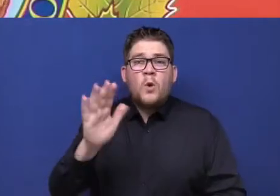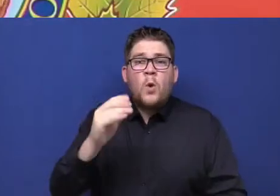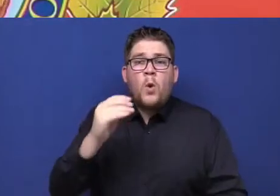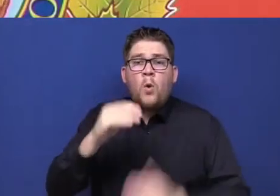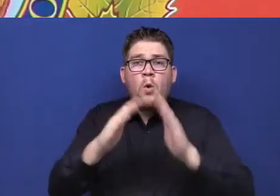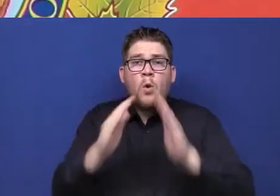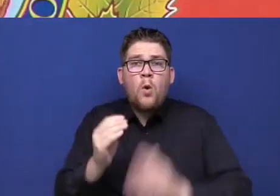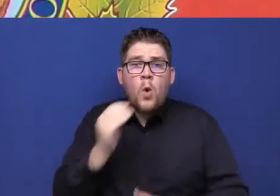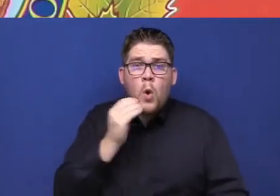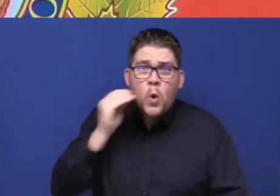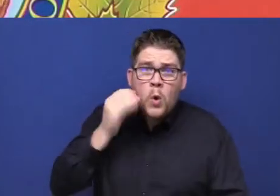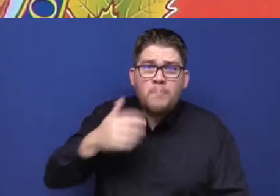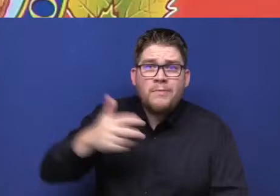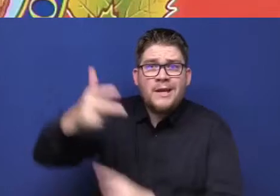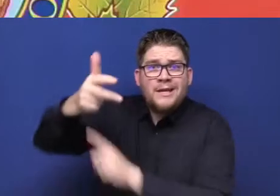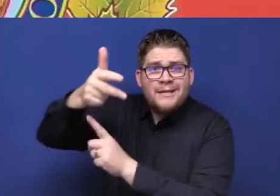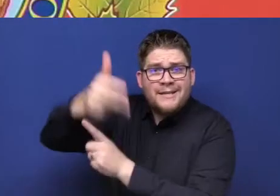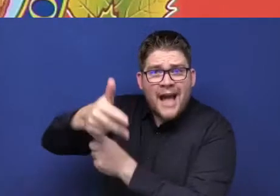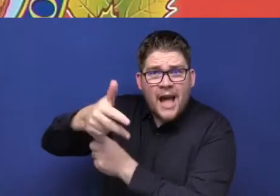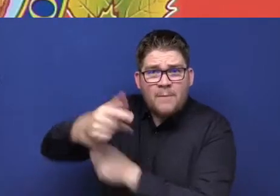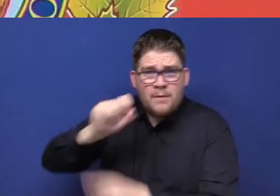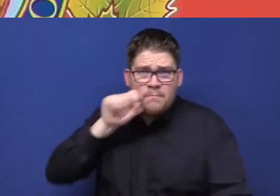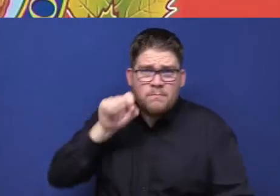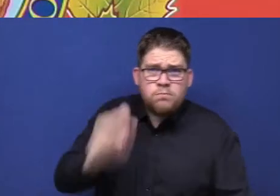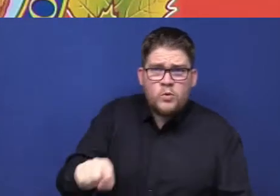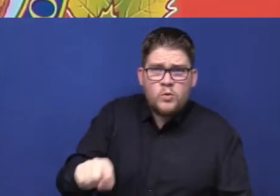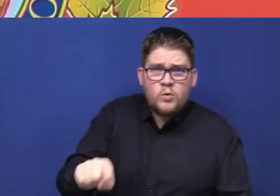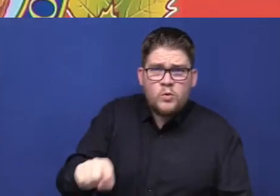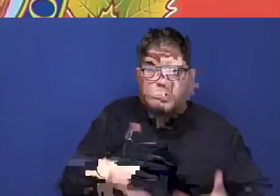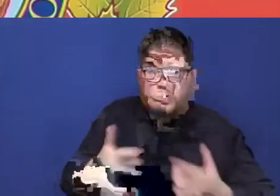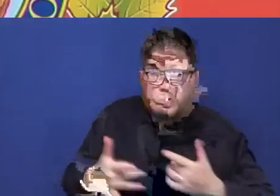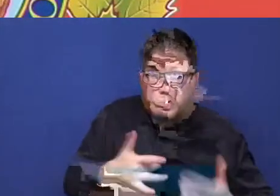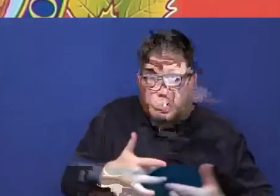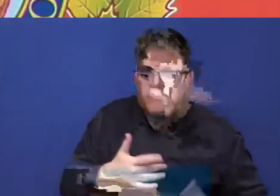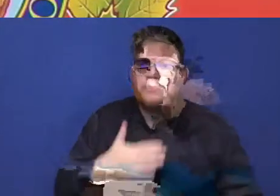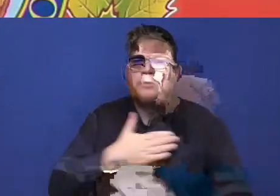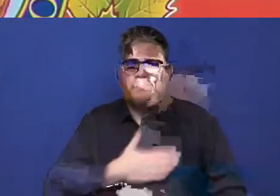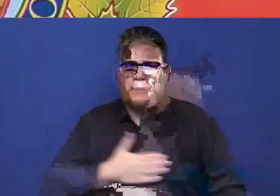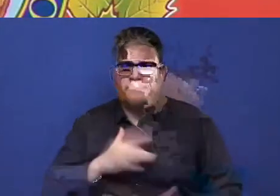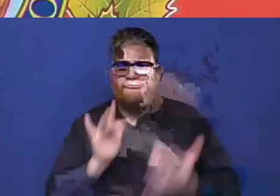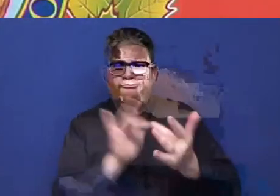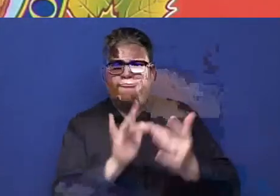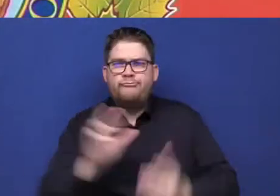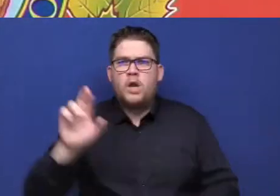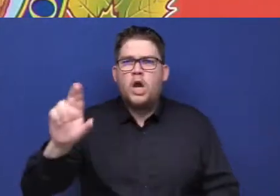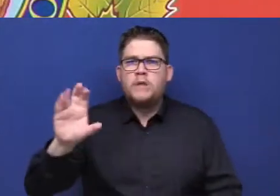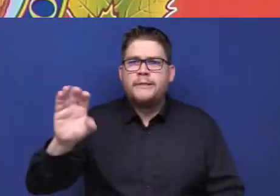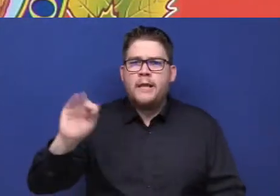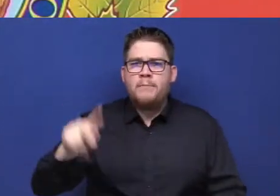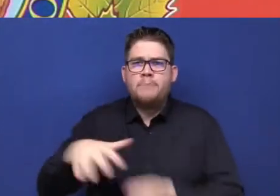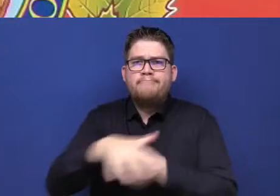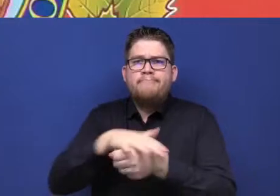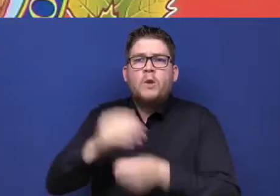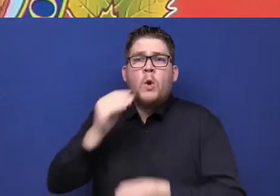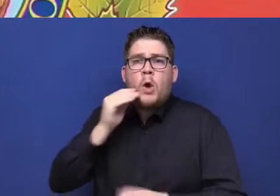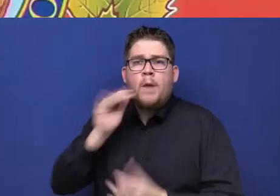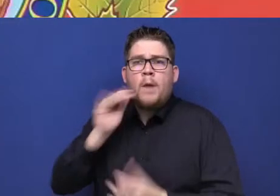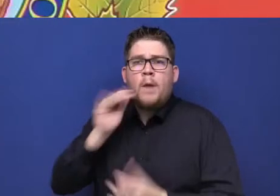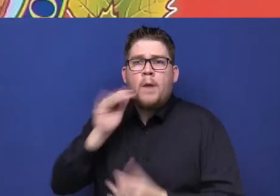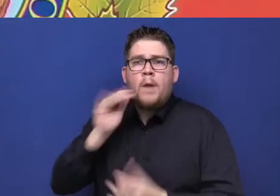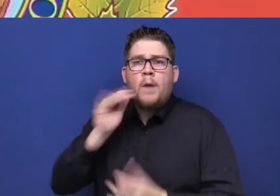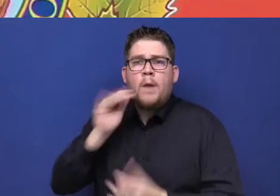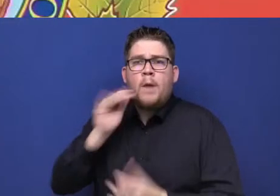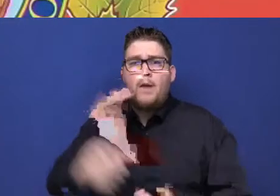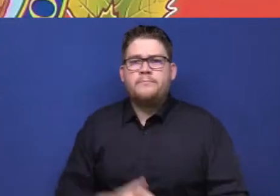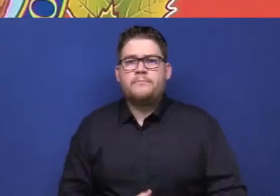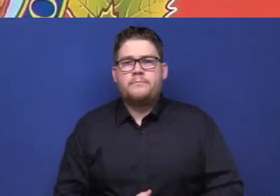the community that you would normally live in, and express those concerns, and we will have somebody go out and take a look. That ends